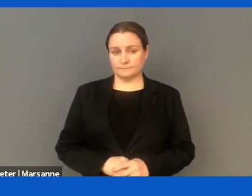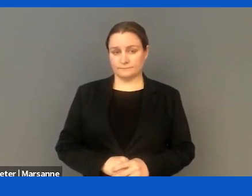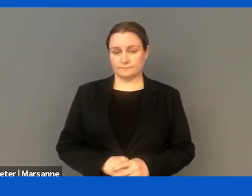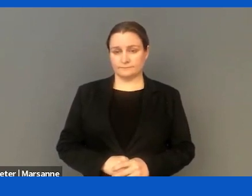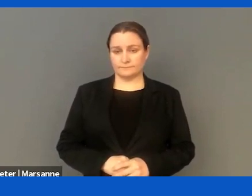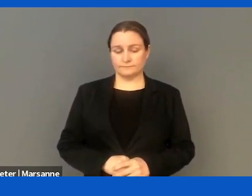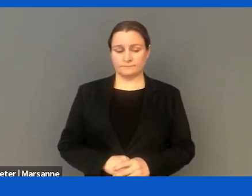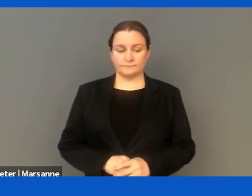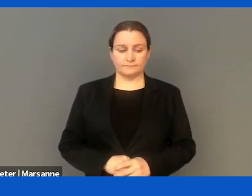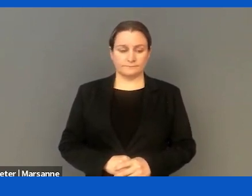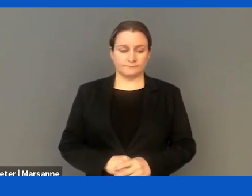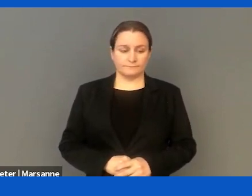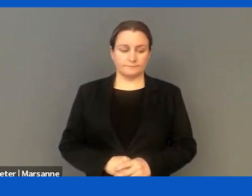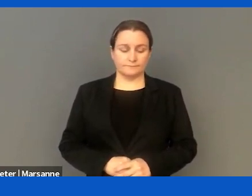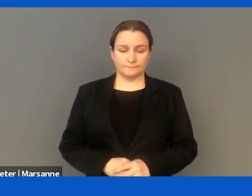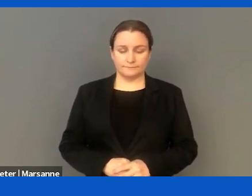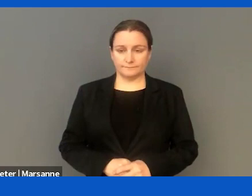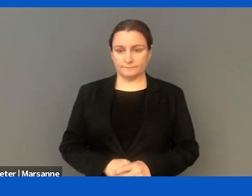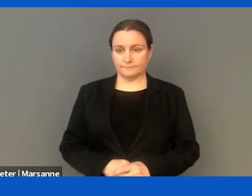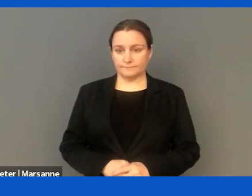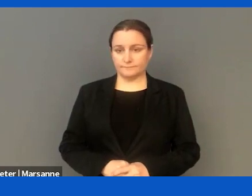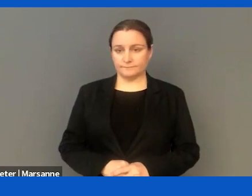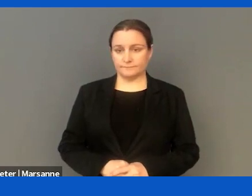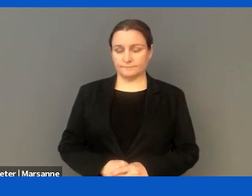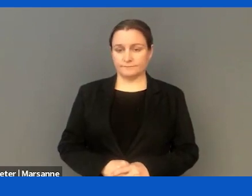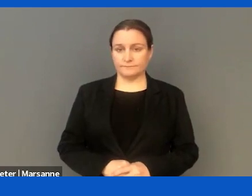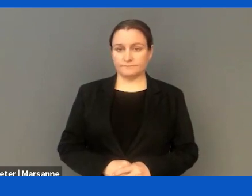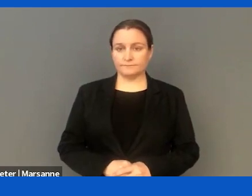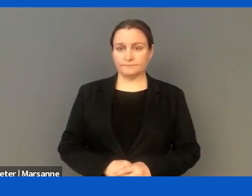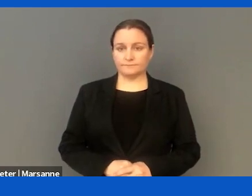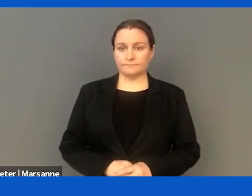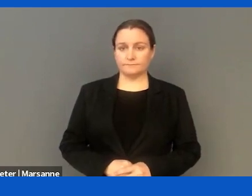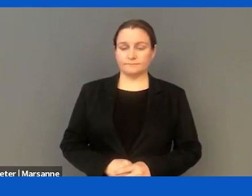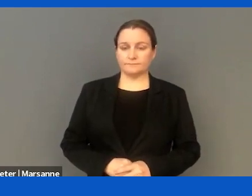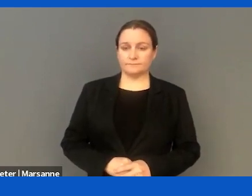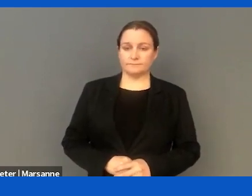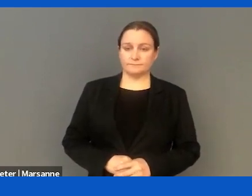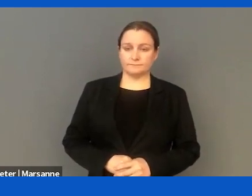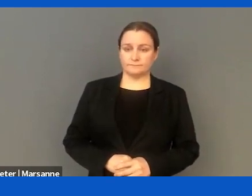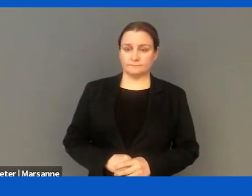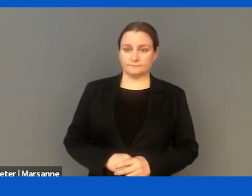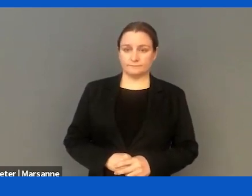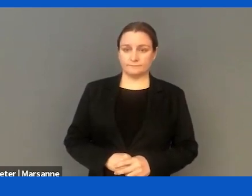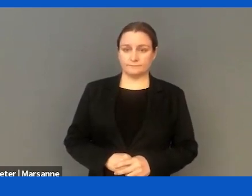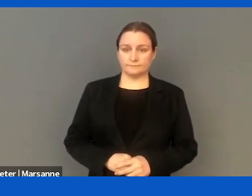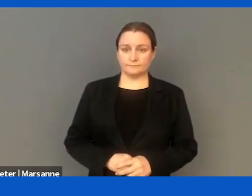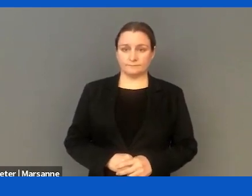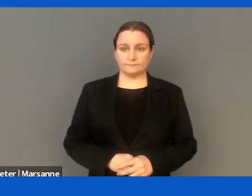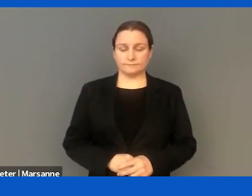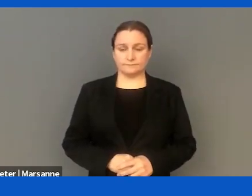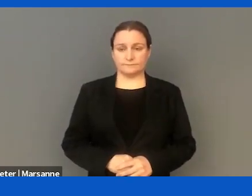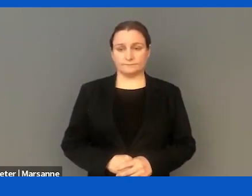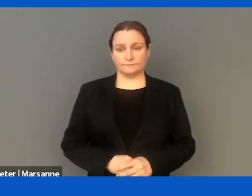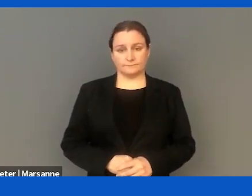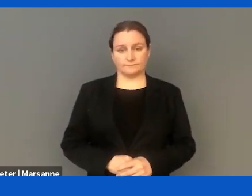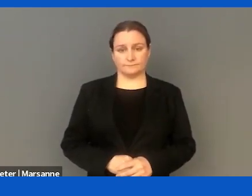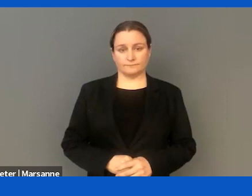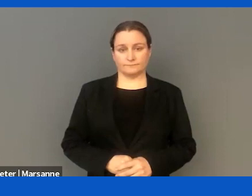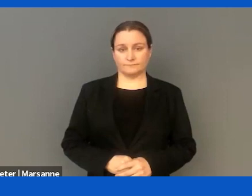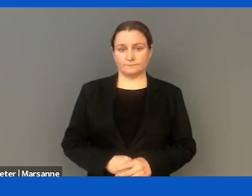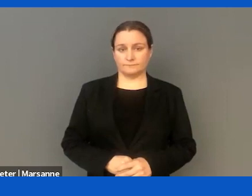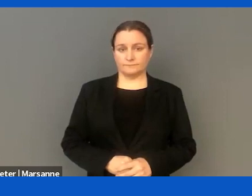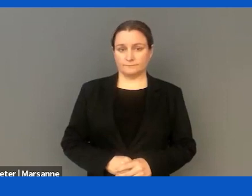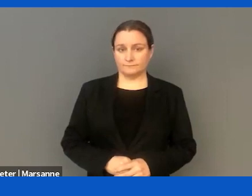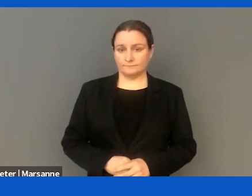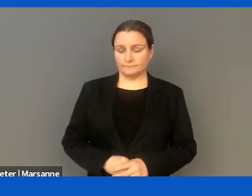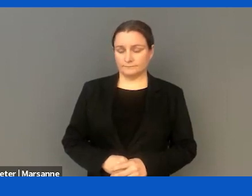out they had 0 people with disabilities involved. So people are going to build these tools, and they are not going to involve us necessarily. So we've got